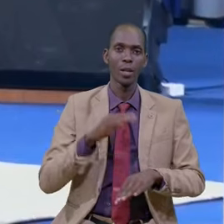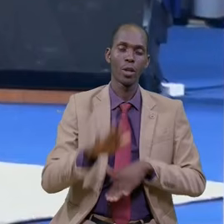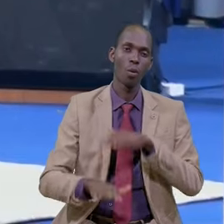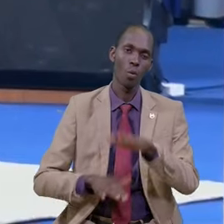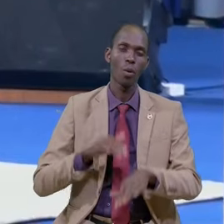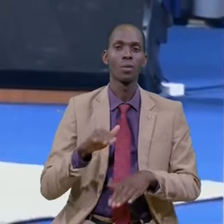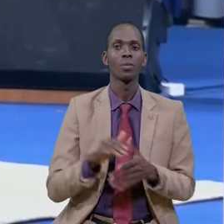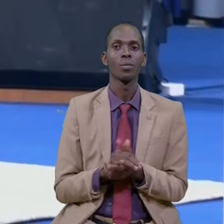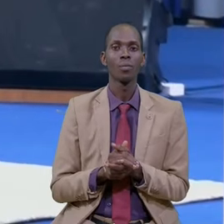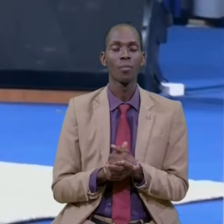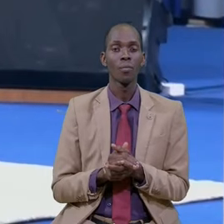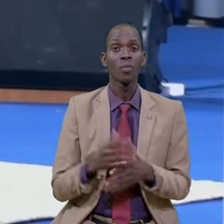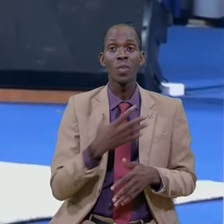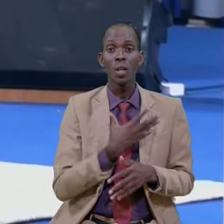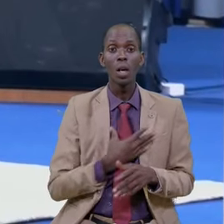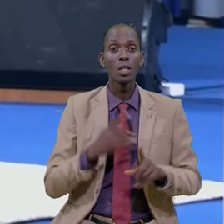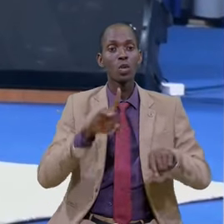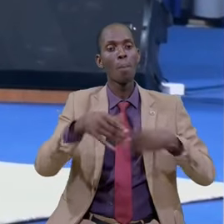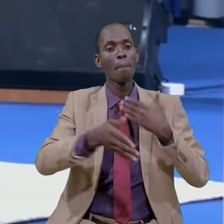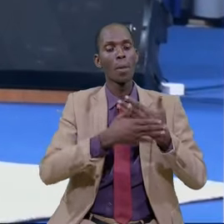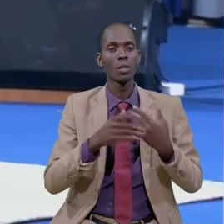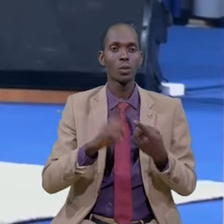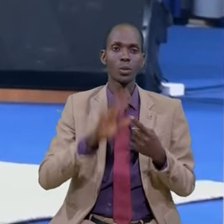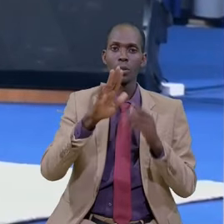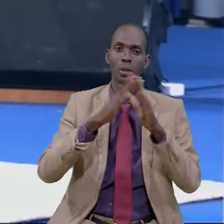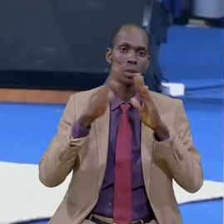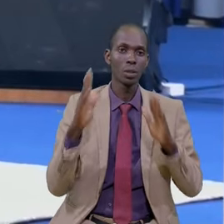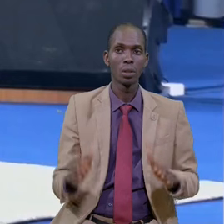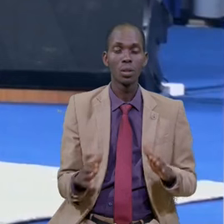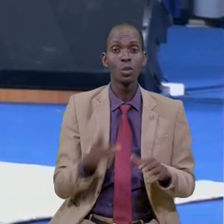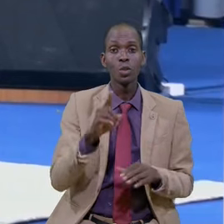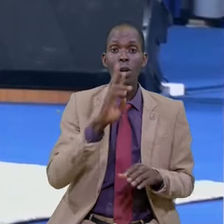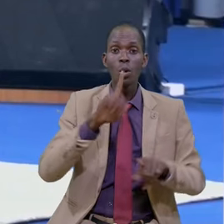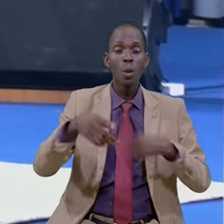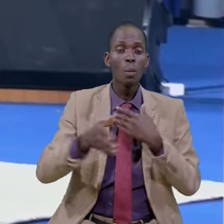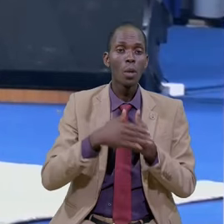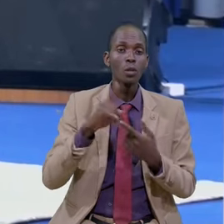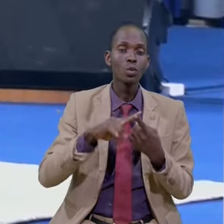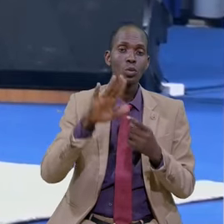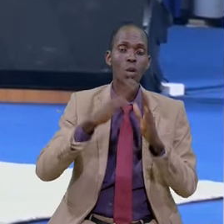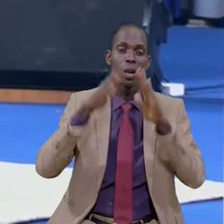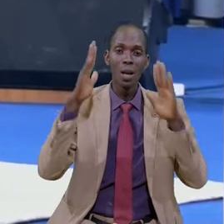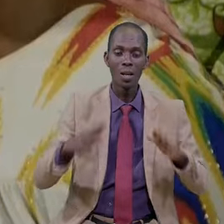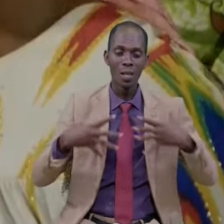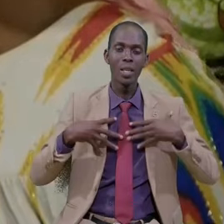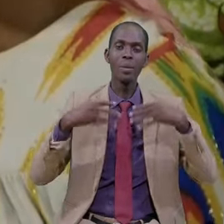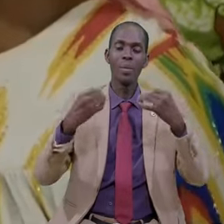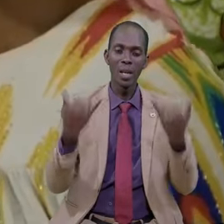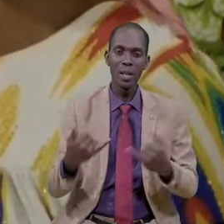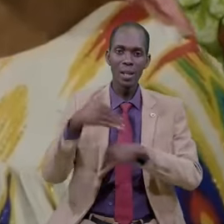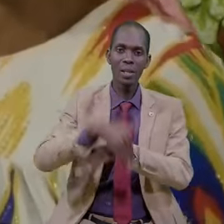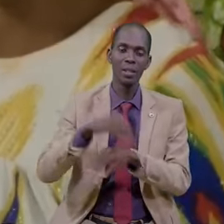walk go back to your house going back to your house healed tonight